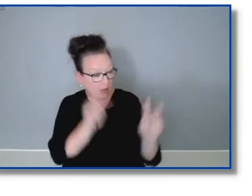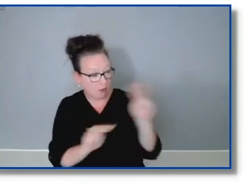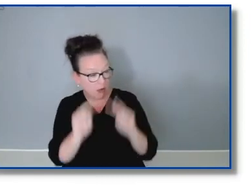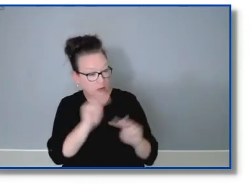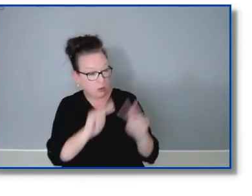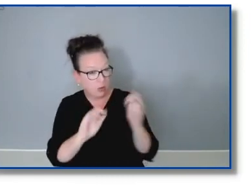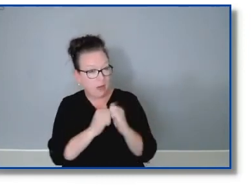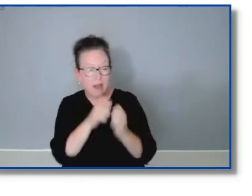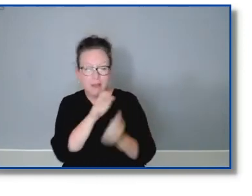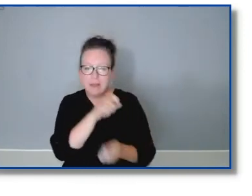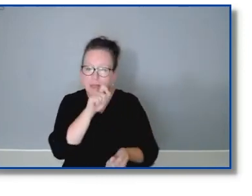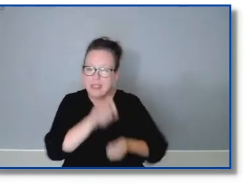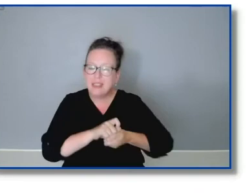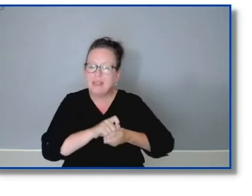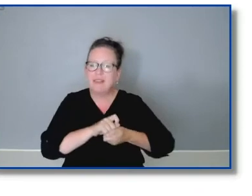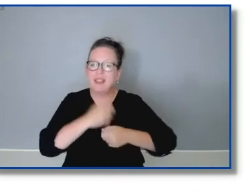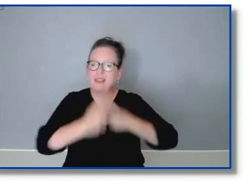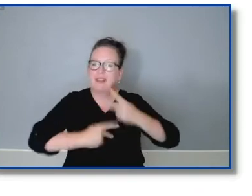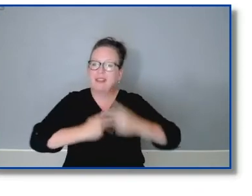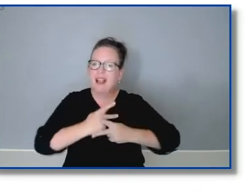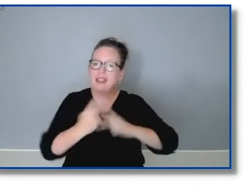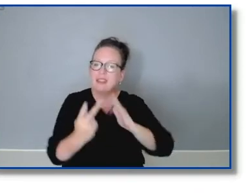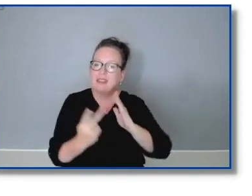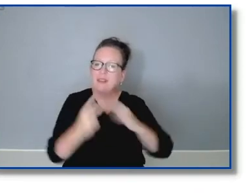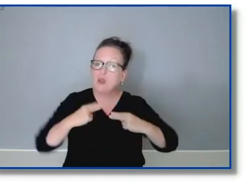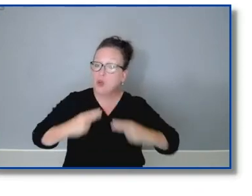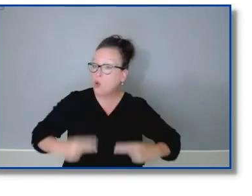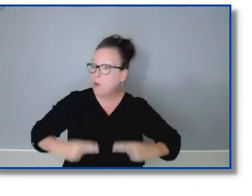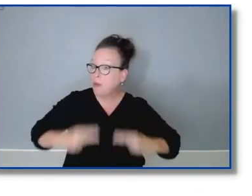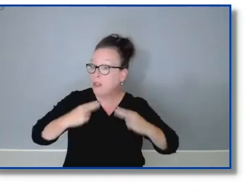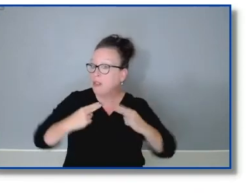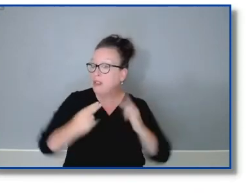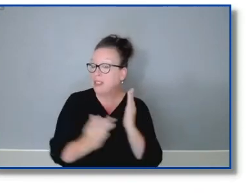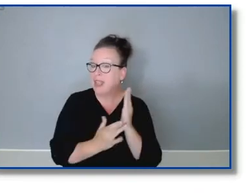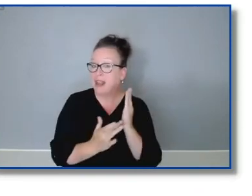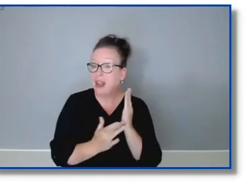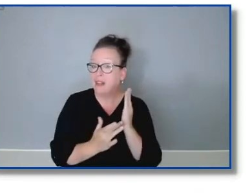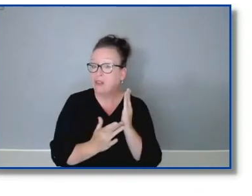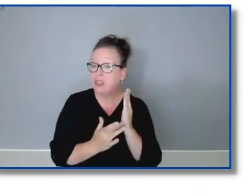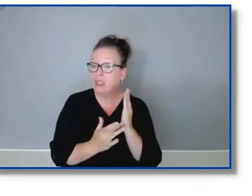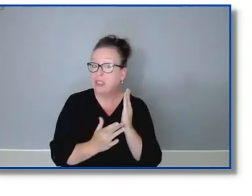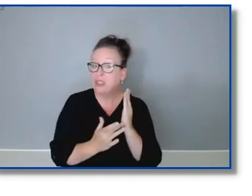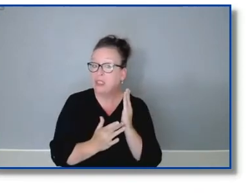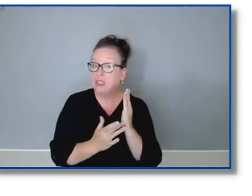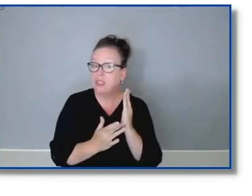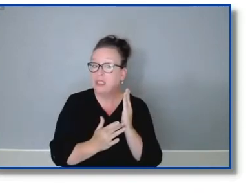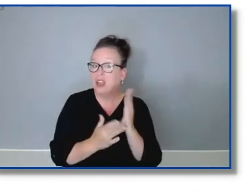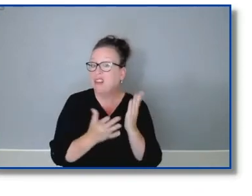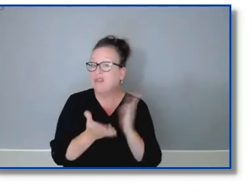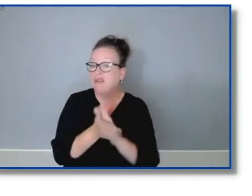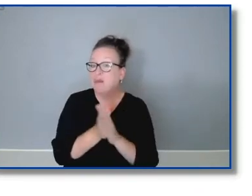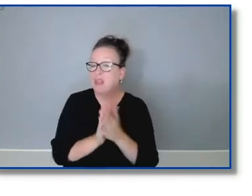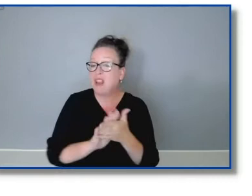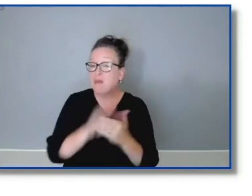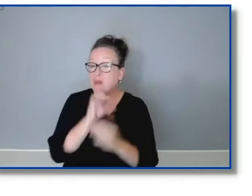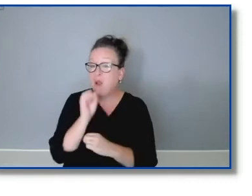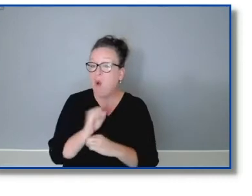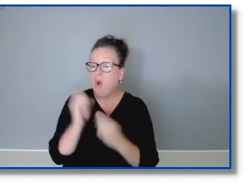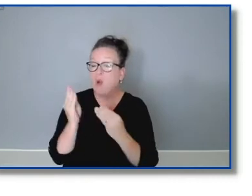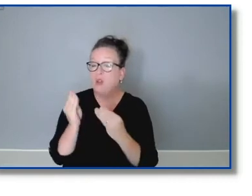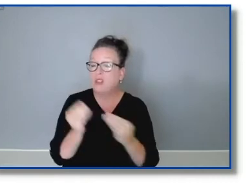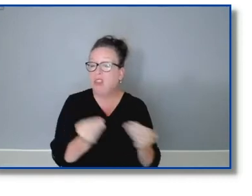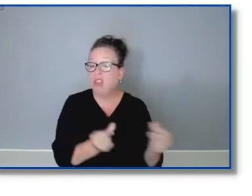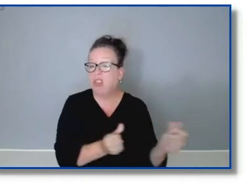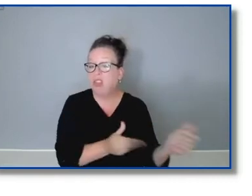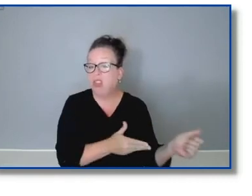certain forms of technology, of human technologies, are going out of use. I was thinking about the possibility that very